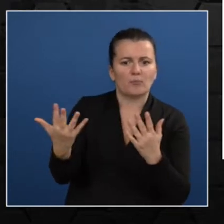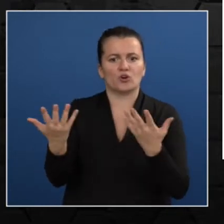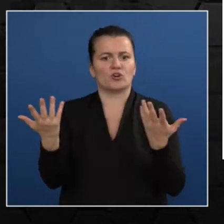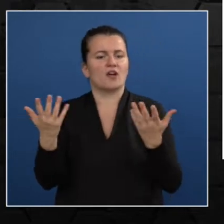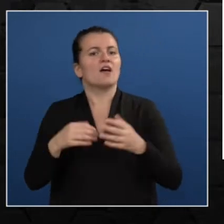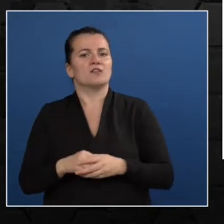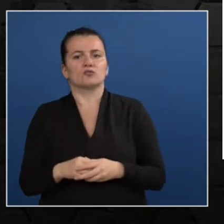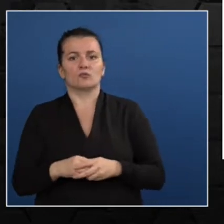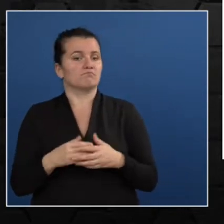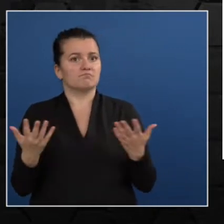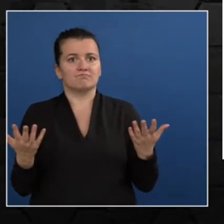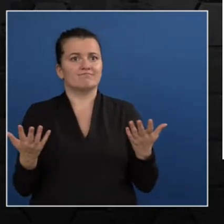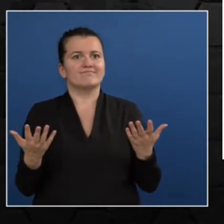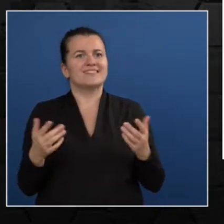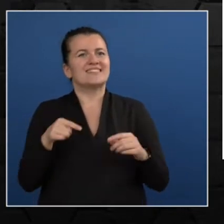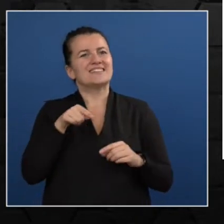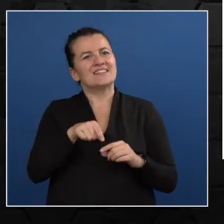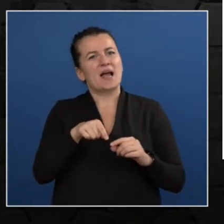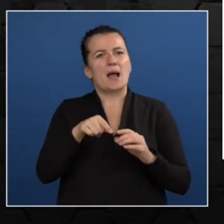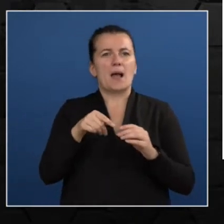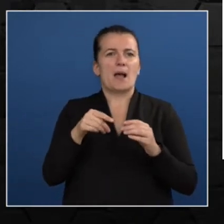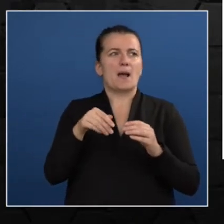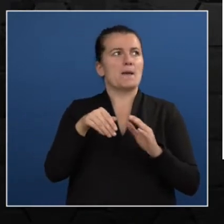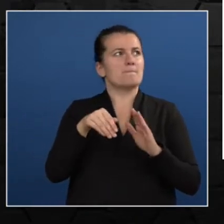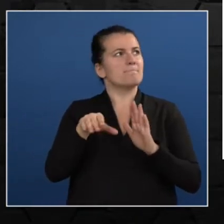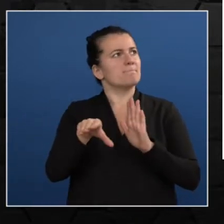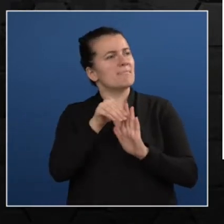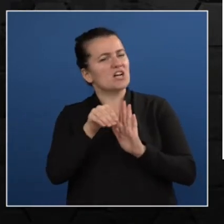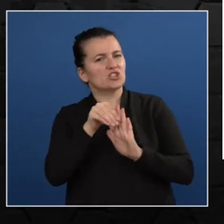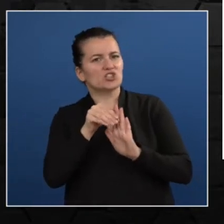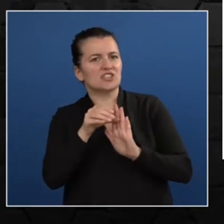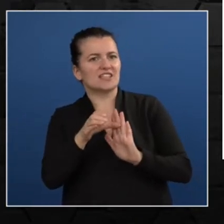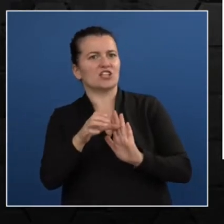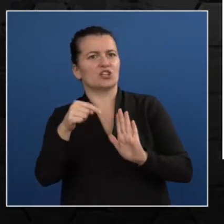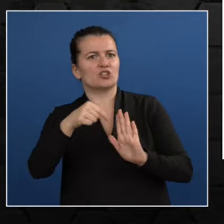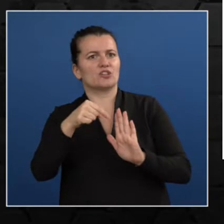and it can get a bit tedious.